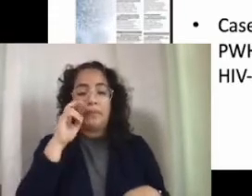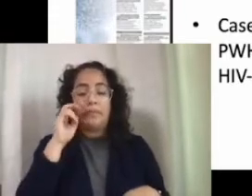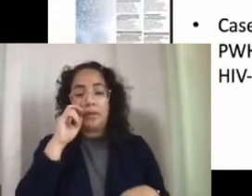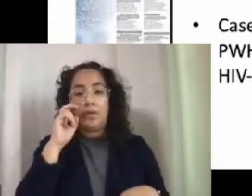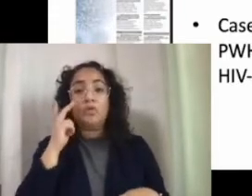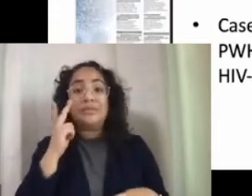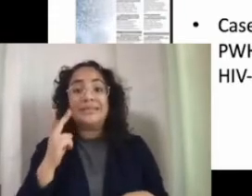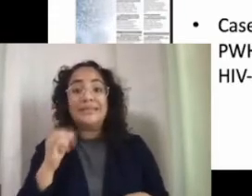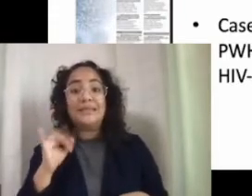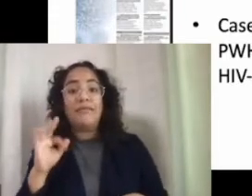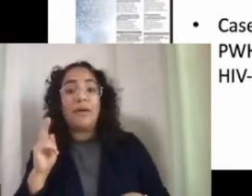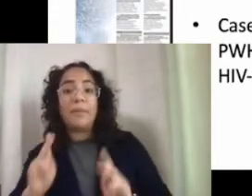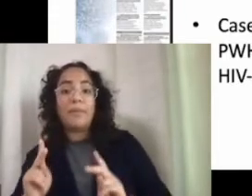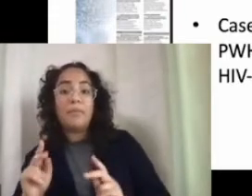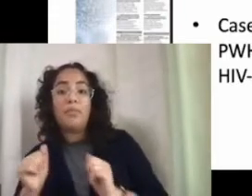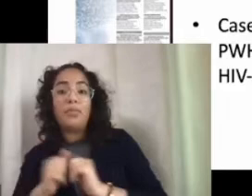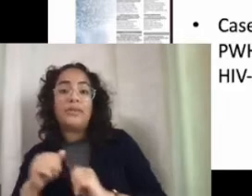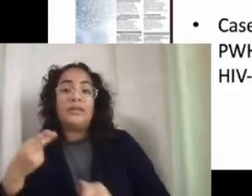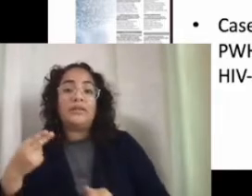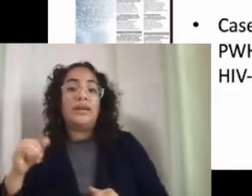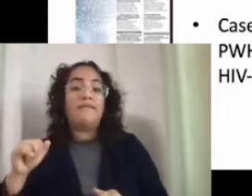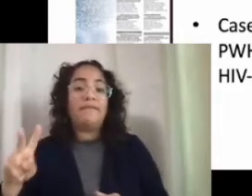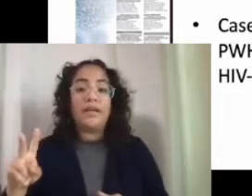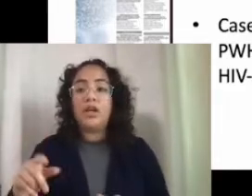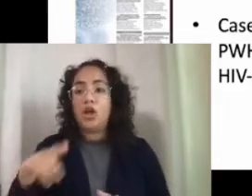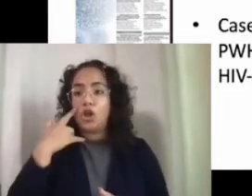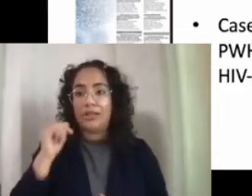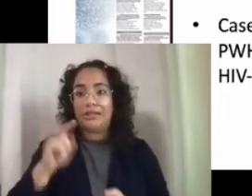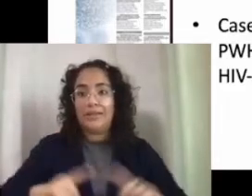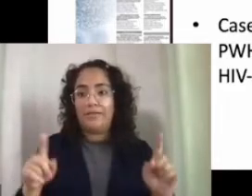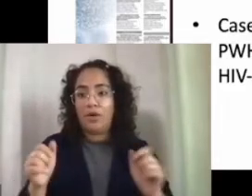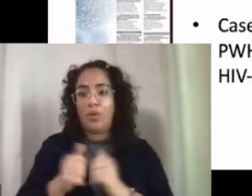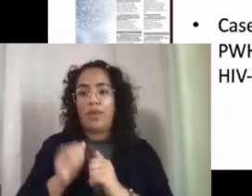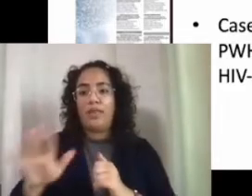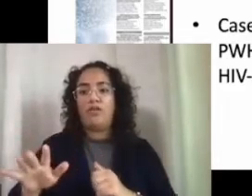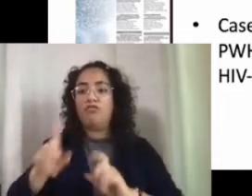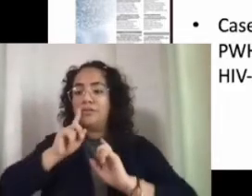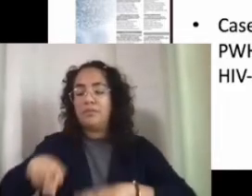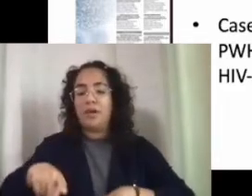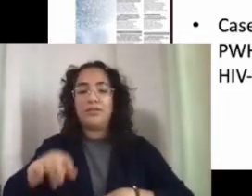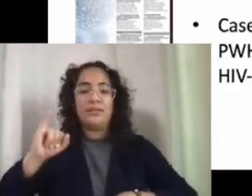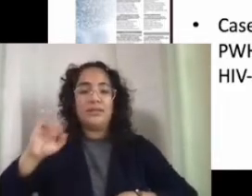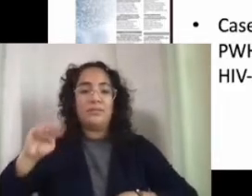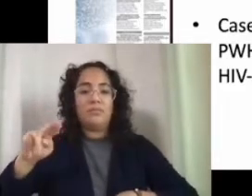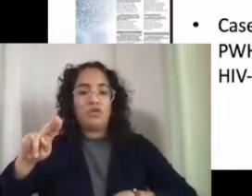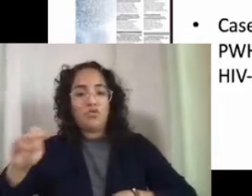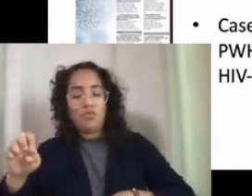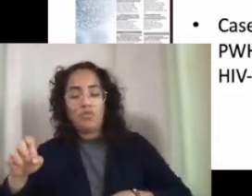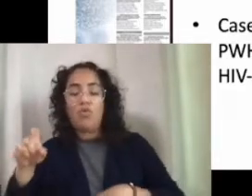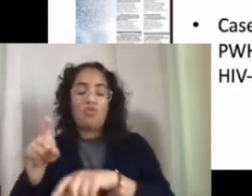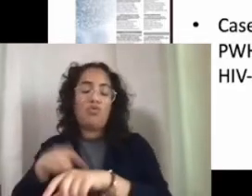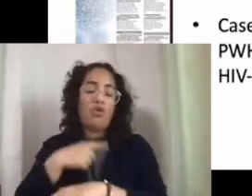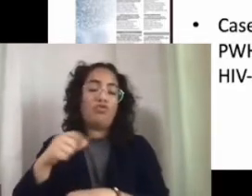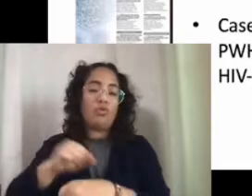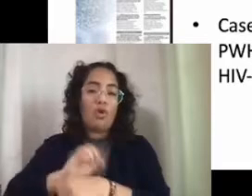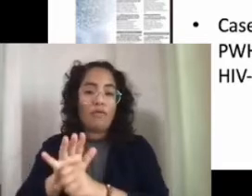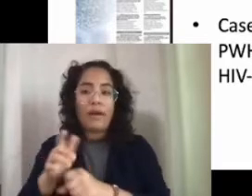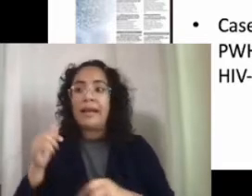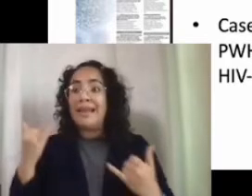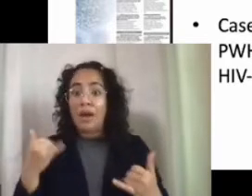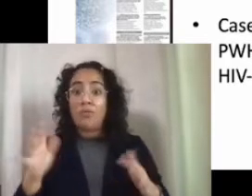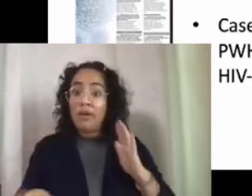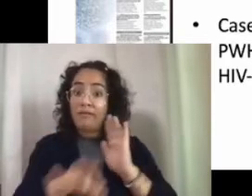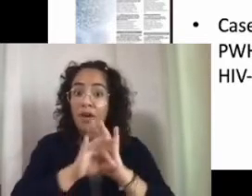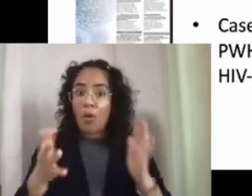HIV looked different in terms of their immune response or in terms of long COVID. And what we actually found was that the same types of